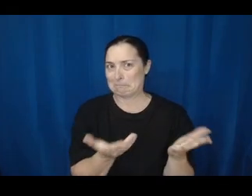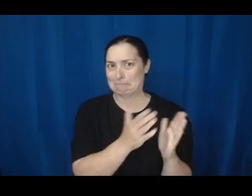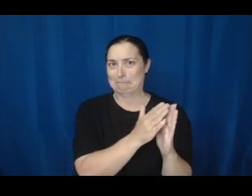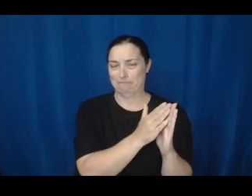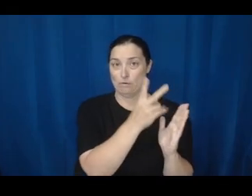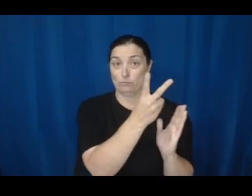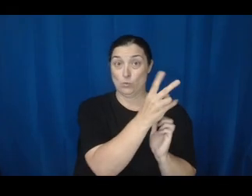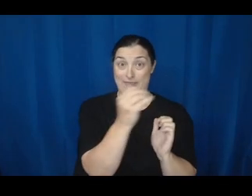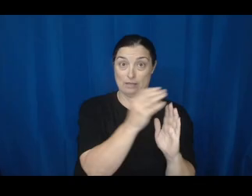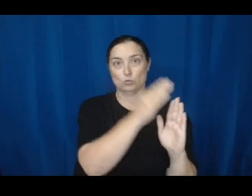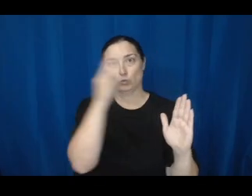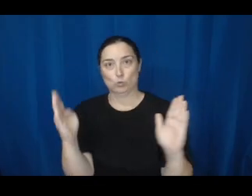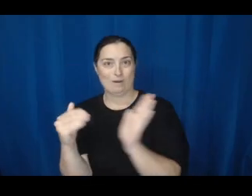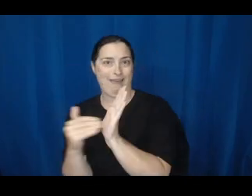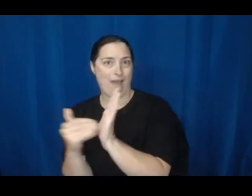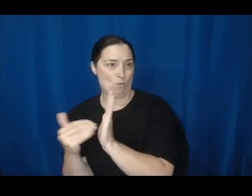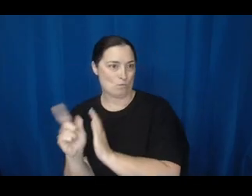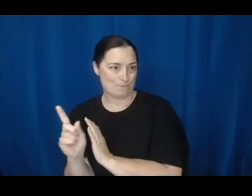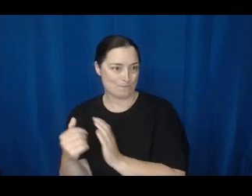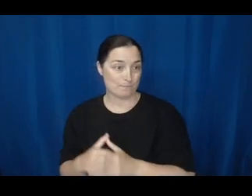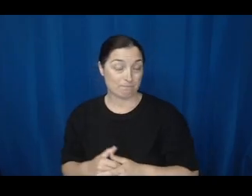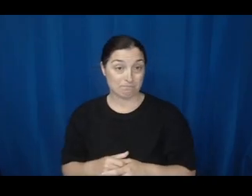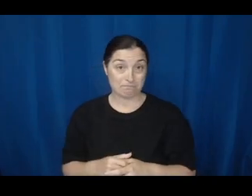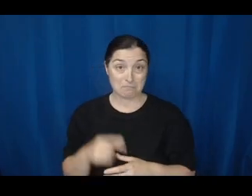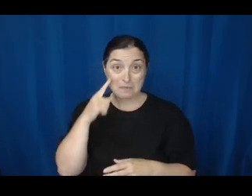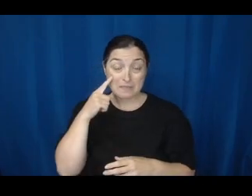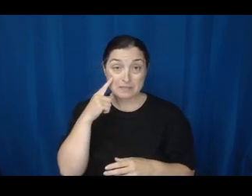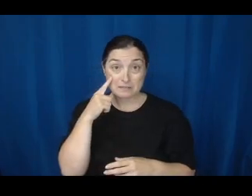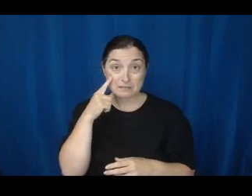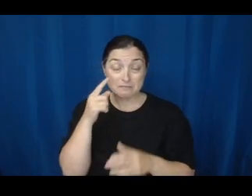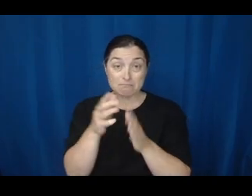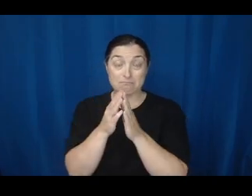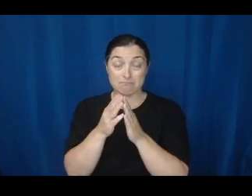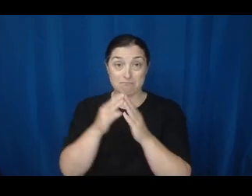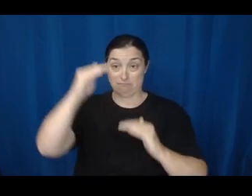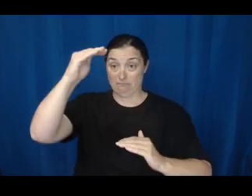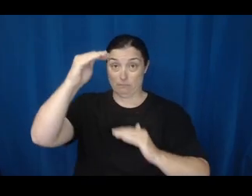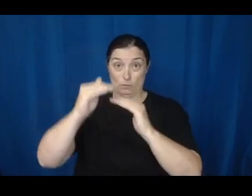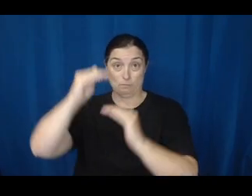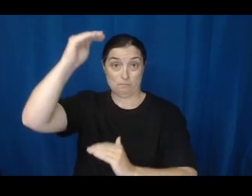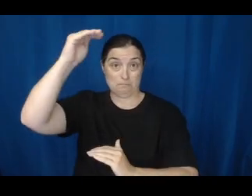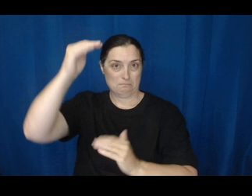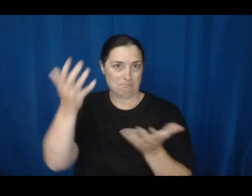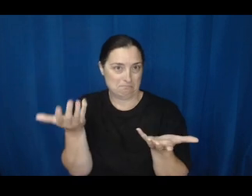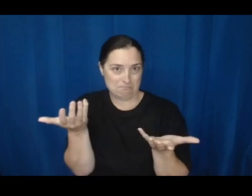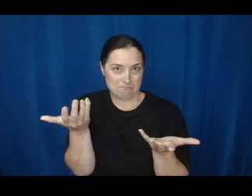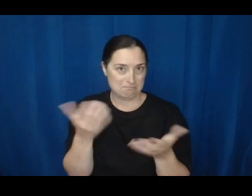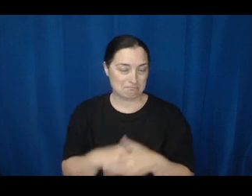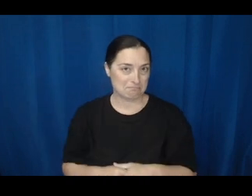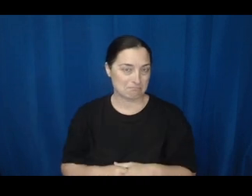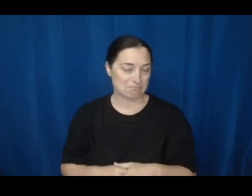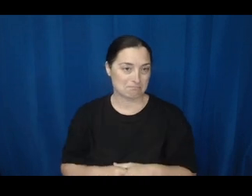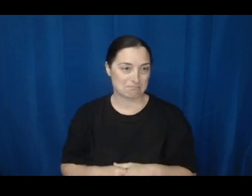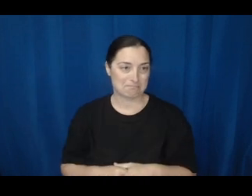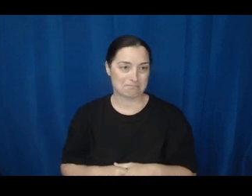to present time? Has it gone up? Has it come down? Or remained the same? It's